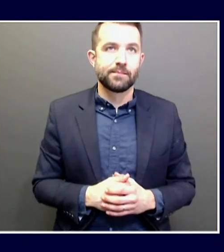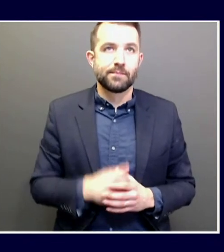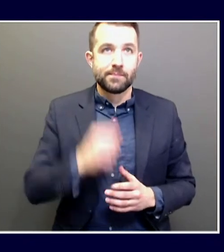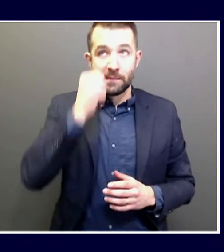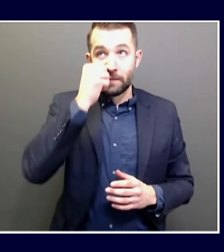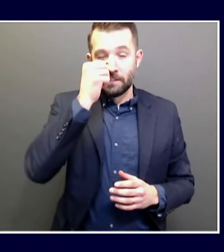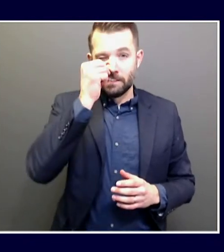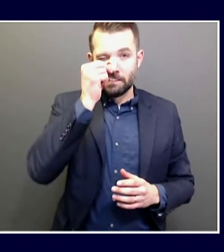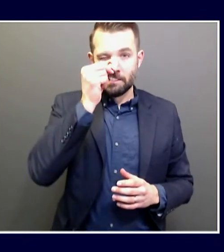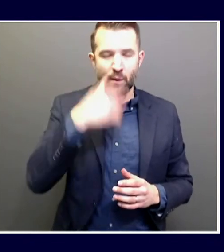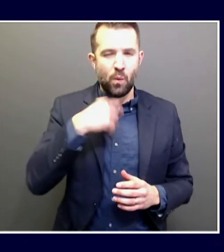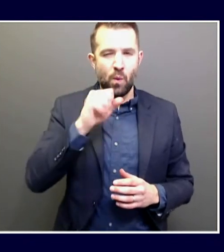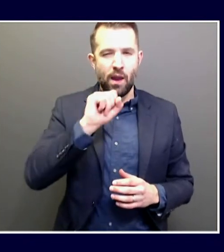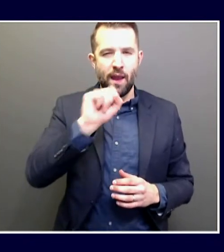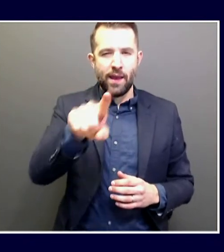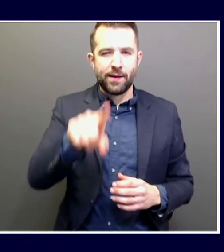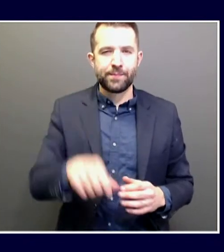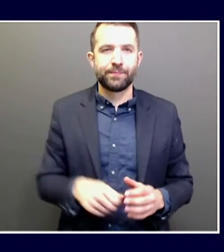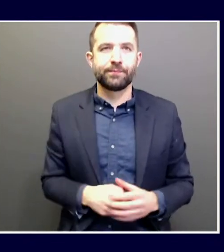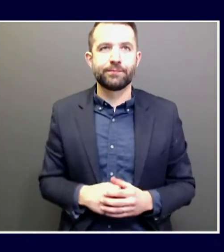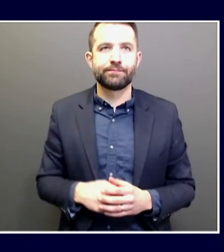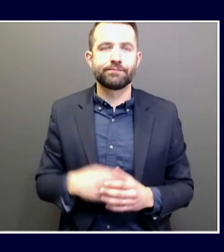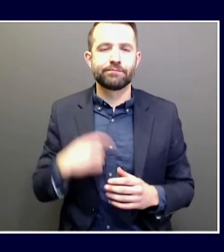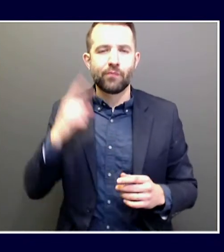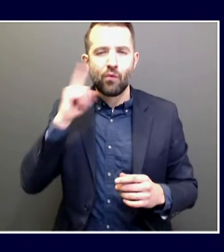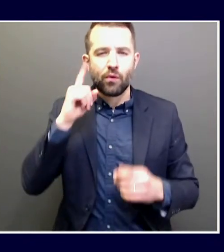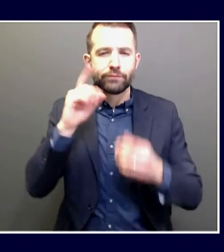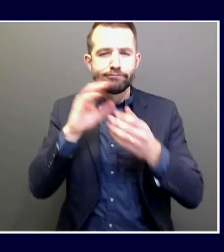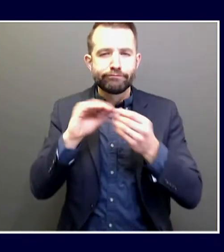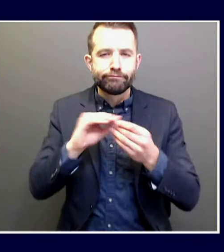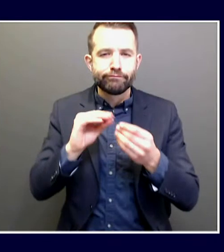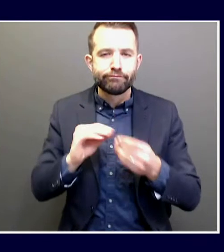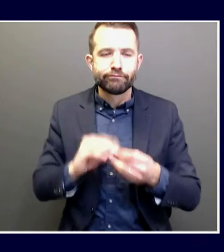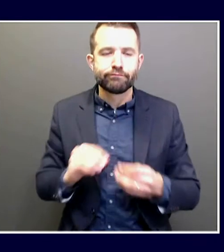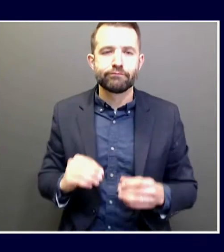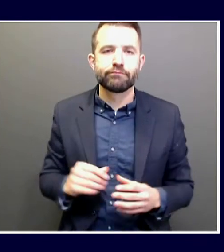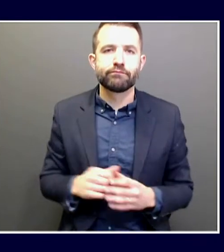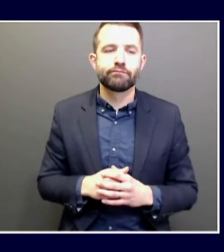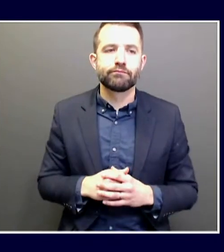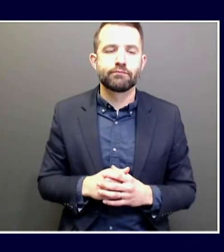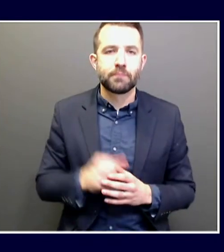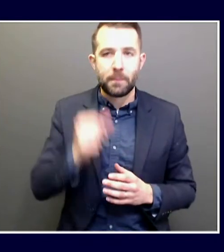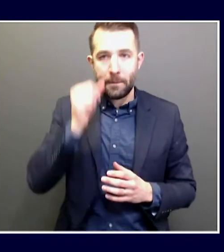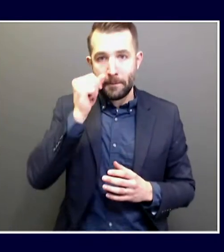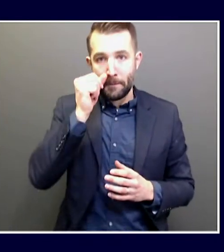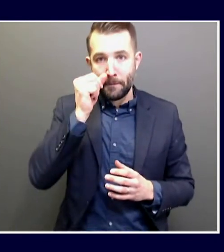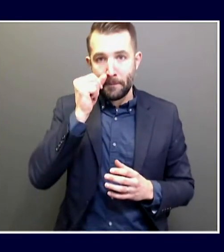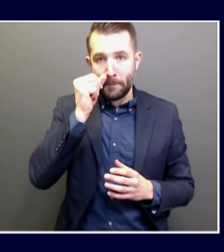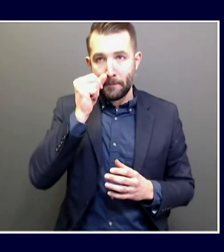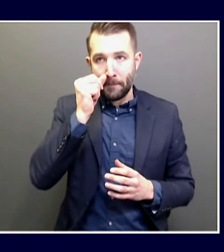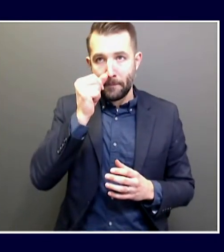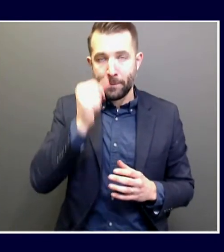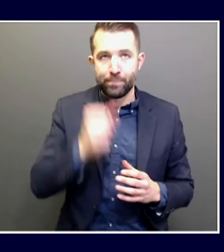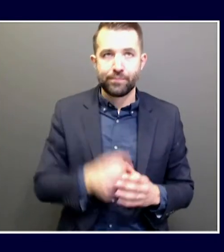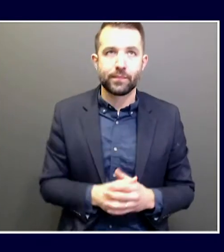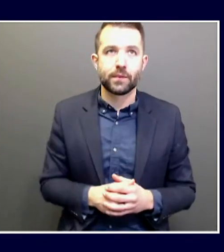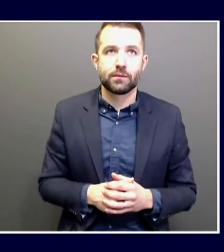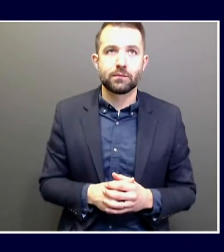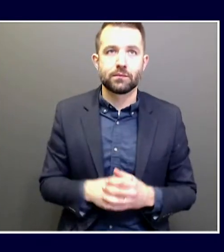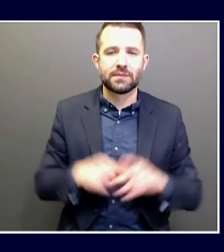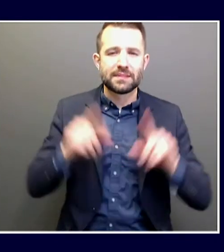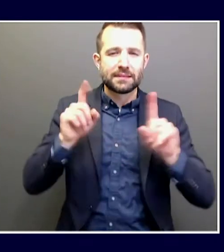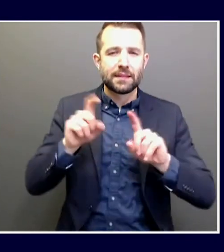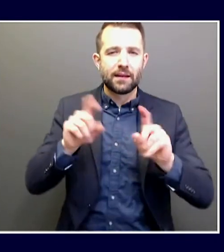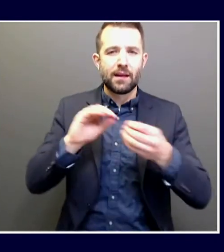that because I hear you talking about expanding testing and saying that we're at a high mark in terms of our testing volumes and things like